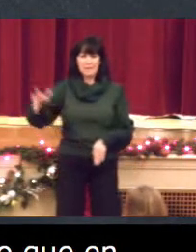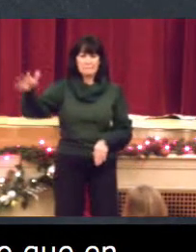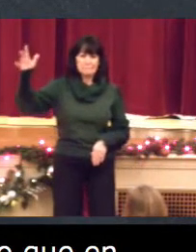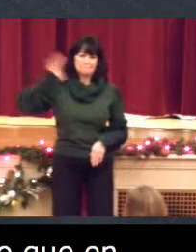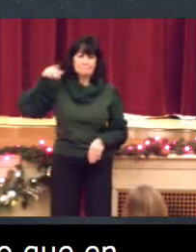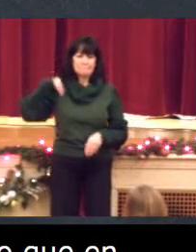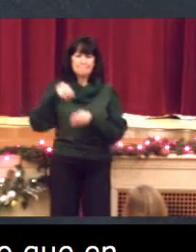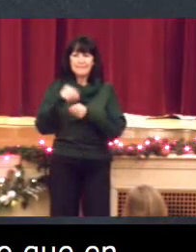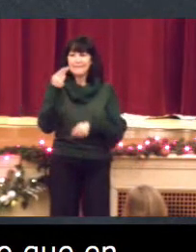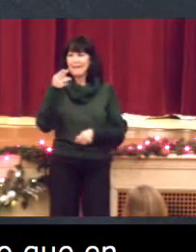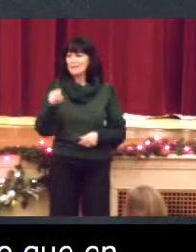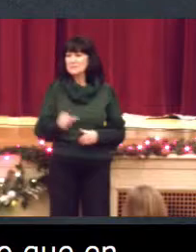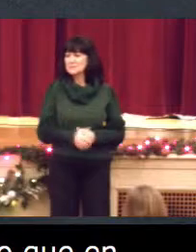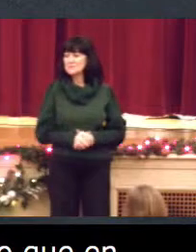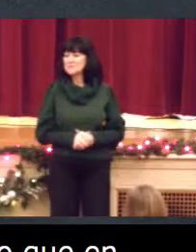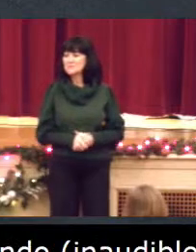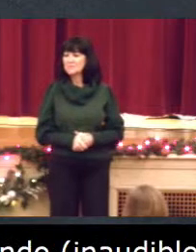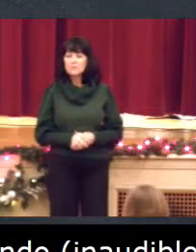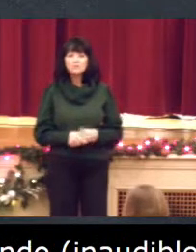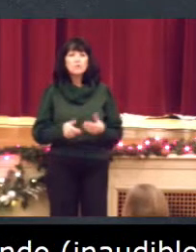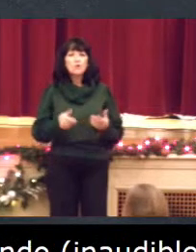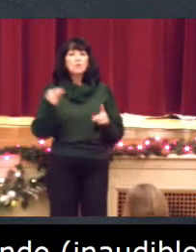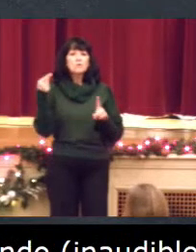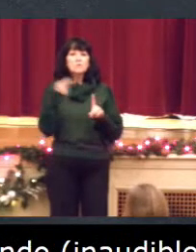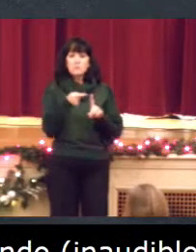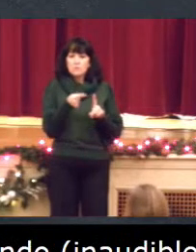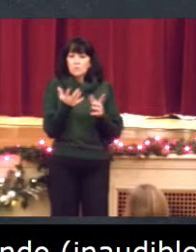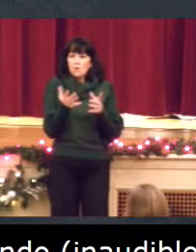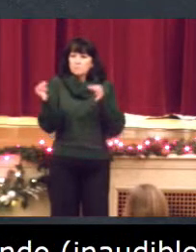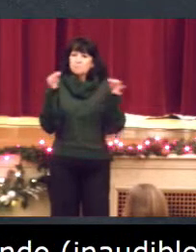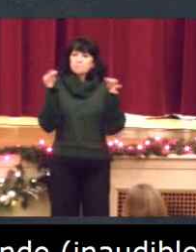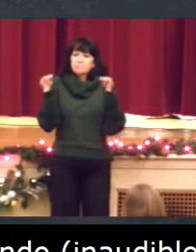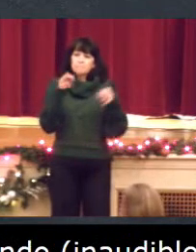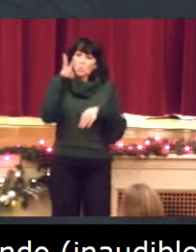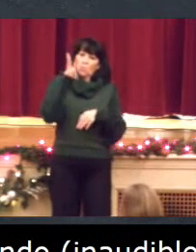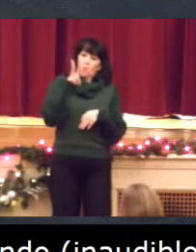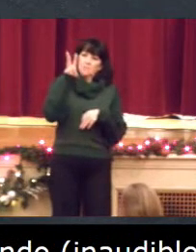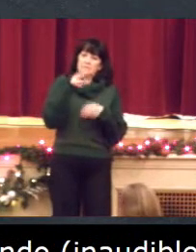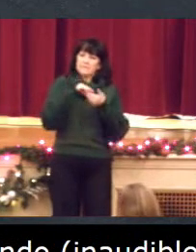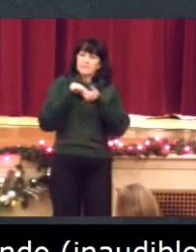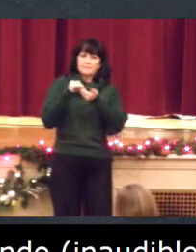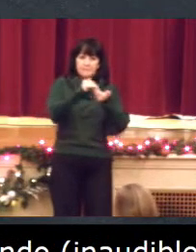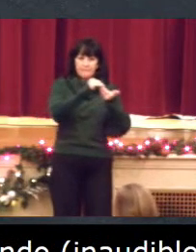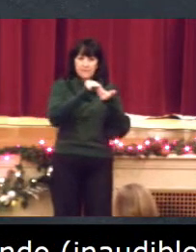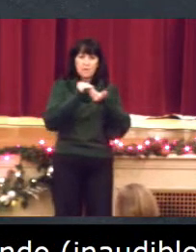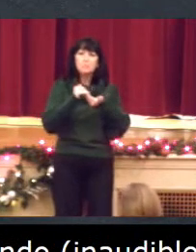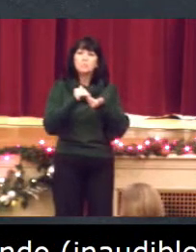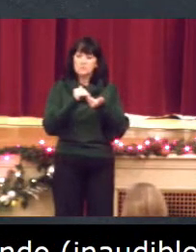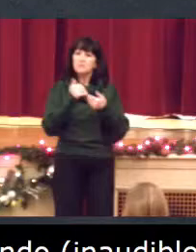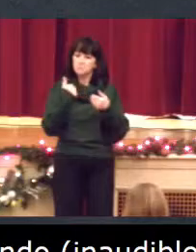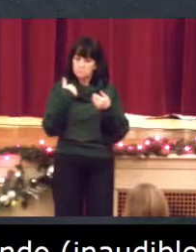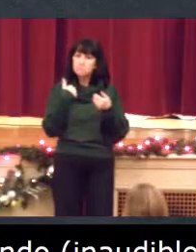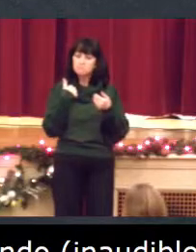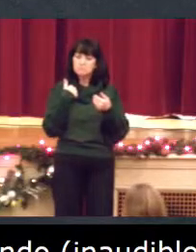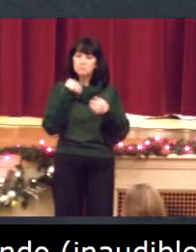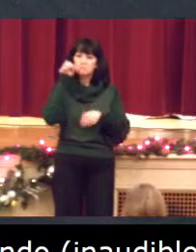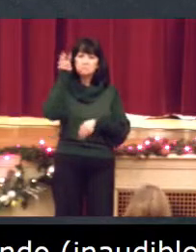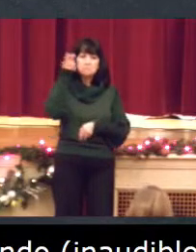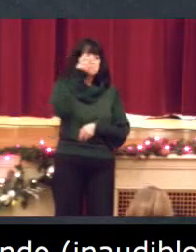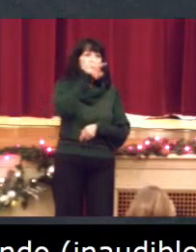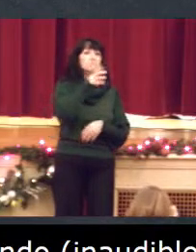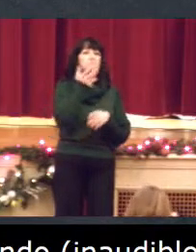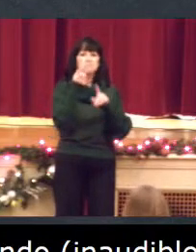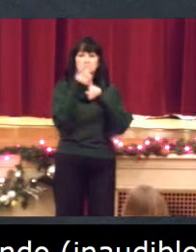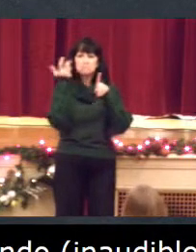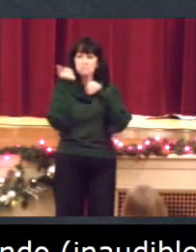We're going to talk about the Wilmington Collaborative and tell you what it is first, and go through some details and take questions. And certainly want to start